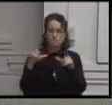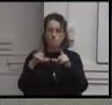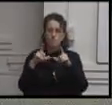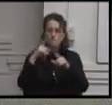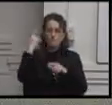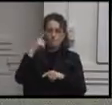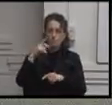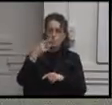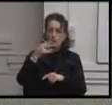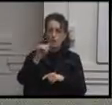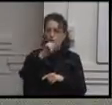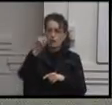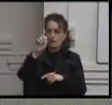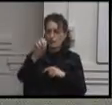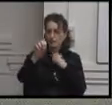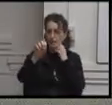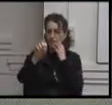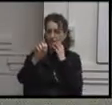Holly